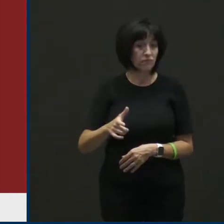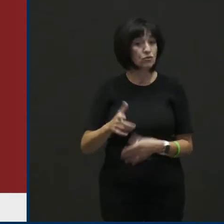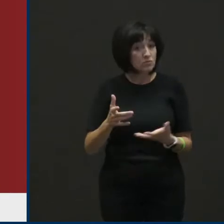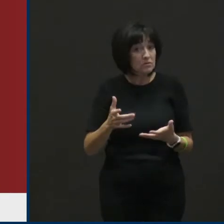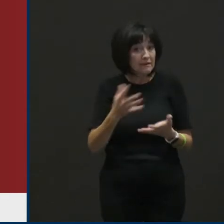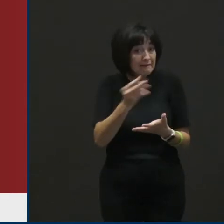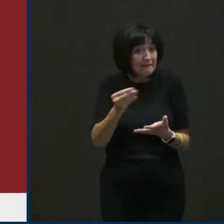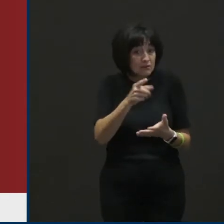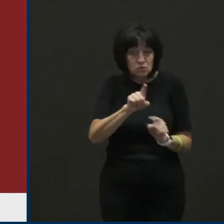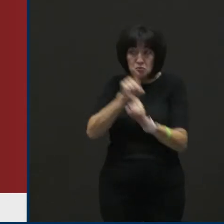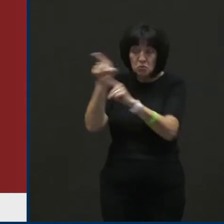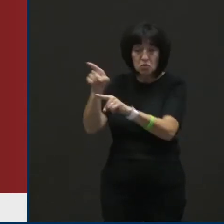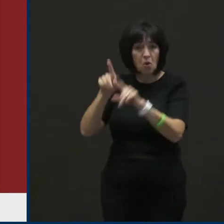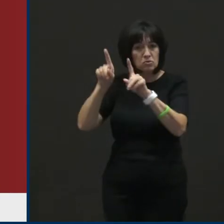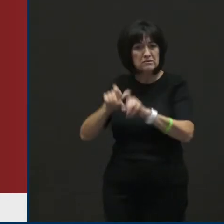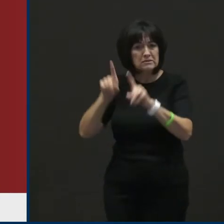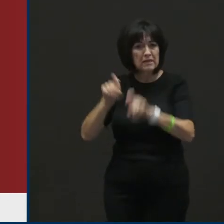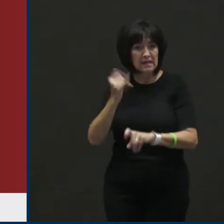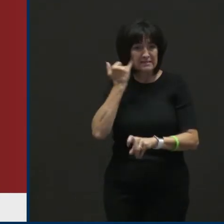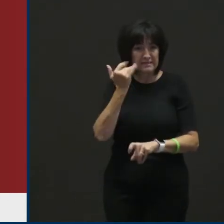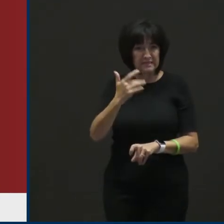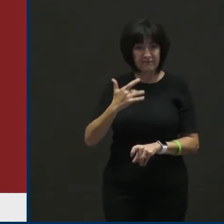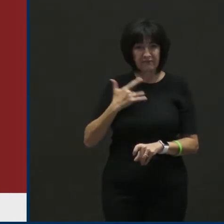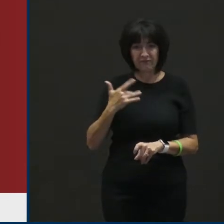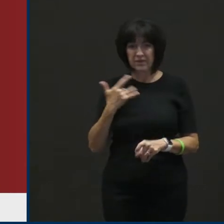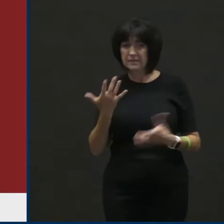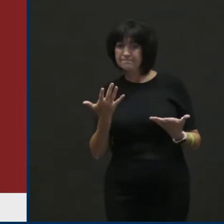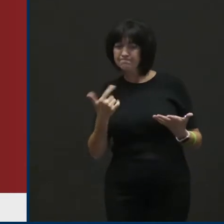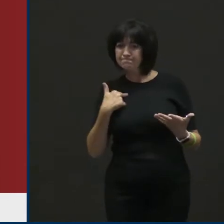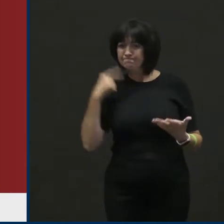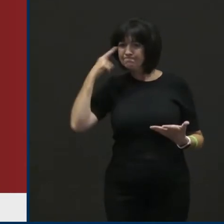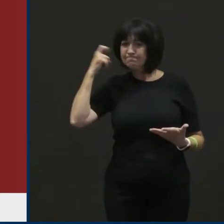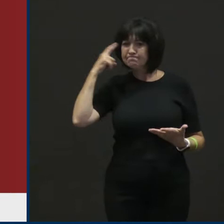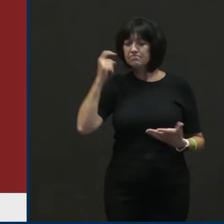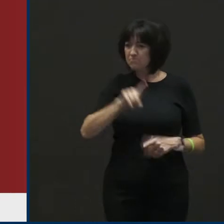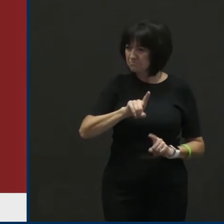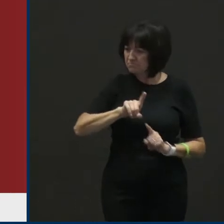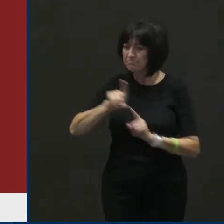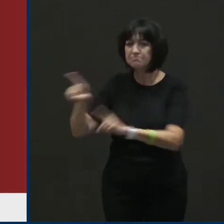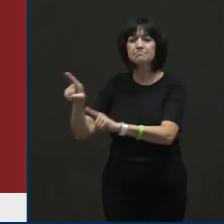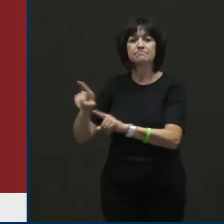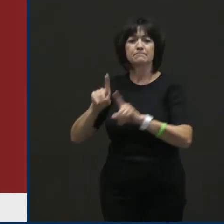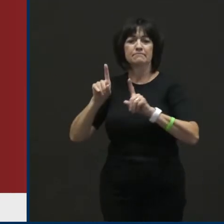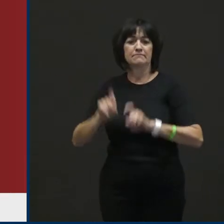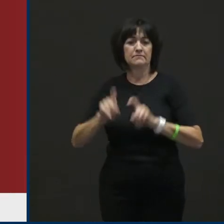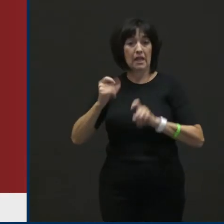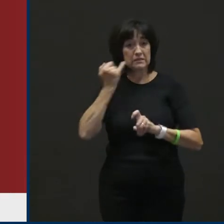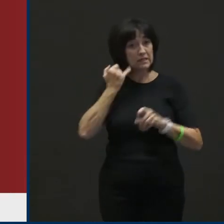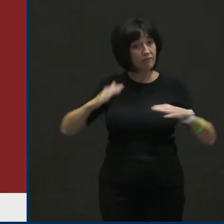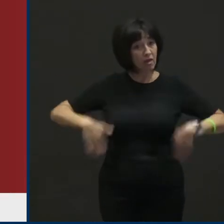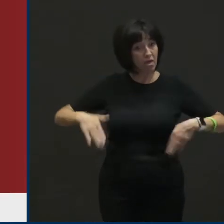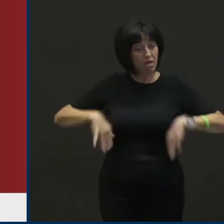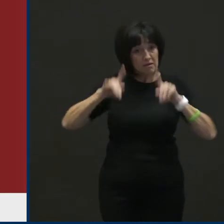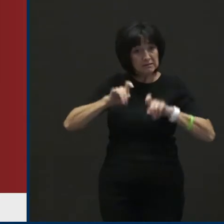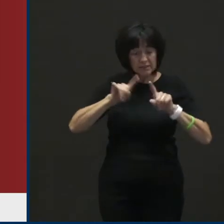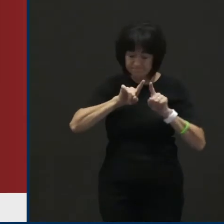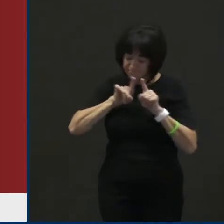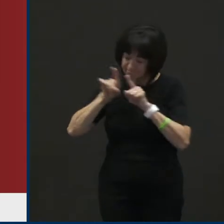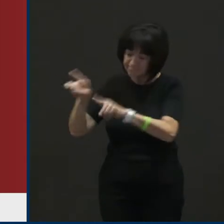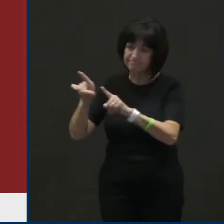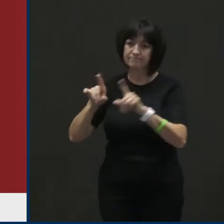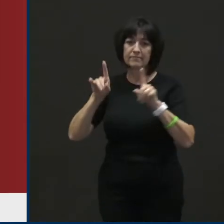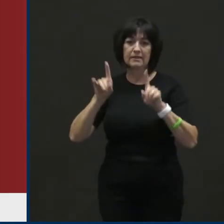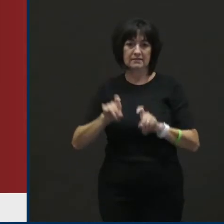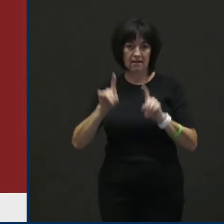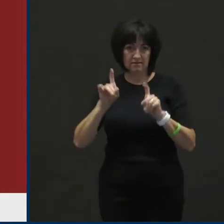going to continue to push our numbers down. You'll see later when we go through the numbers as we do each week that we're flattening out